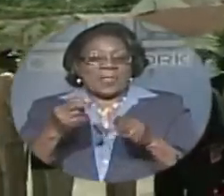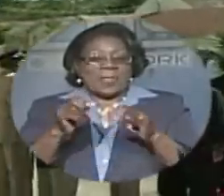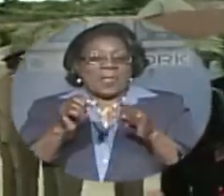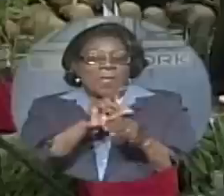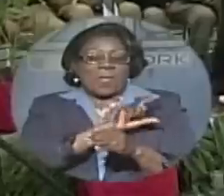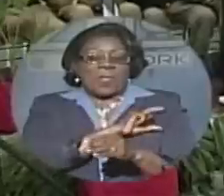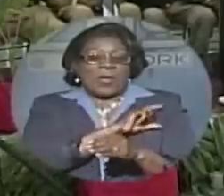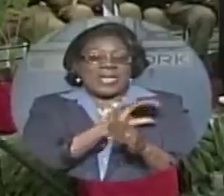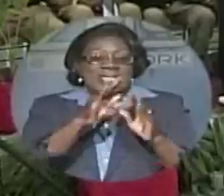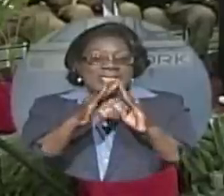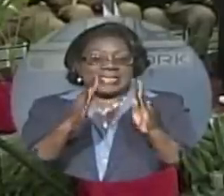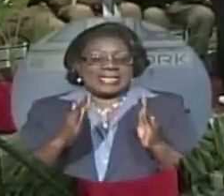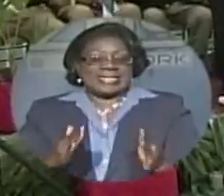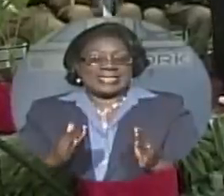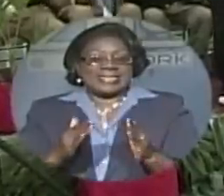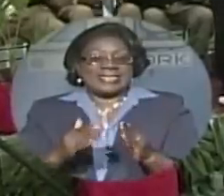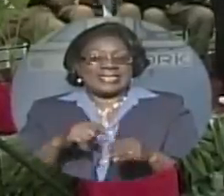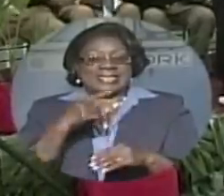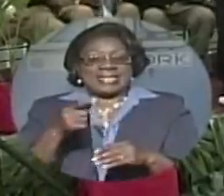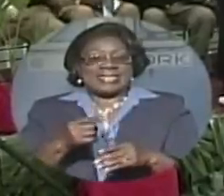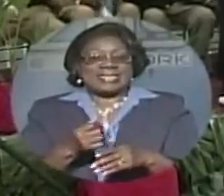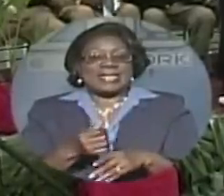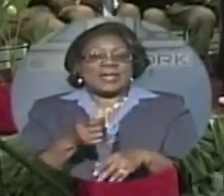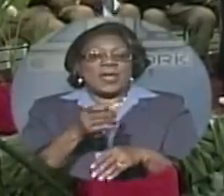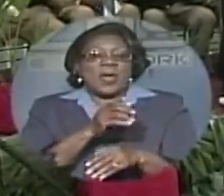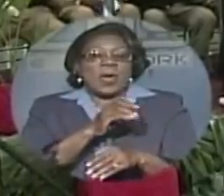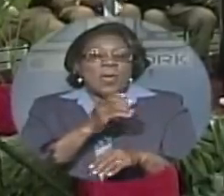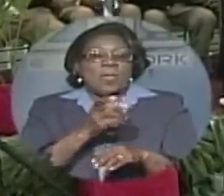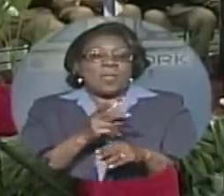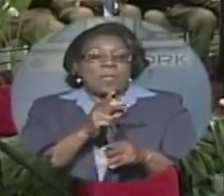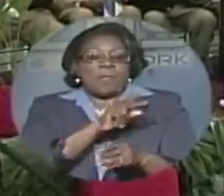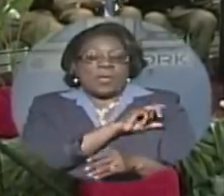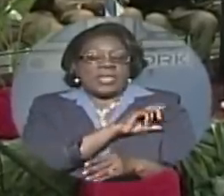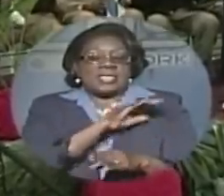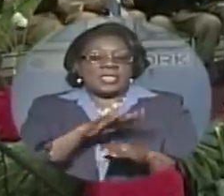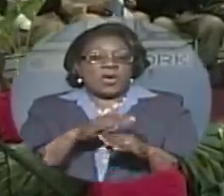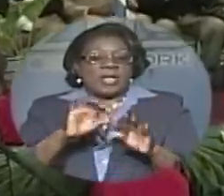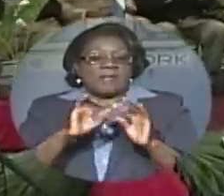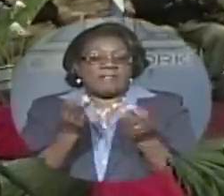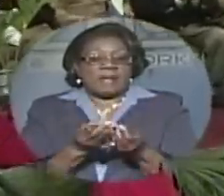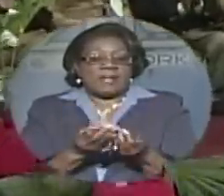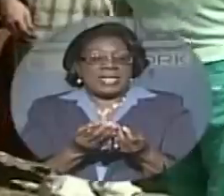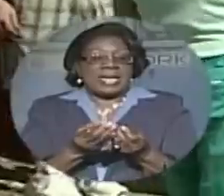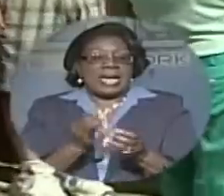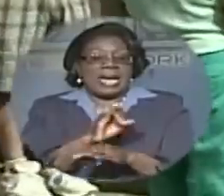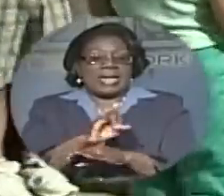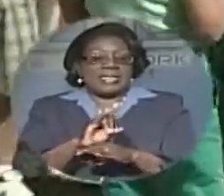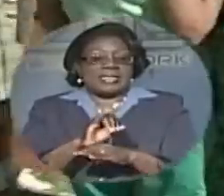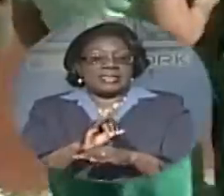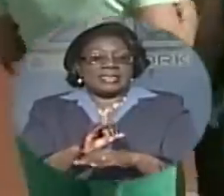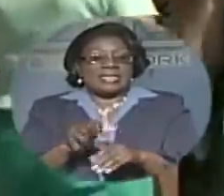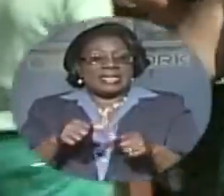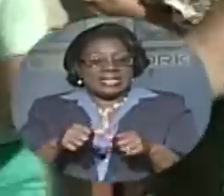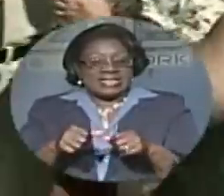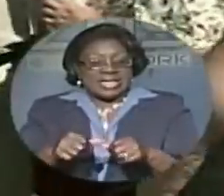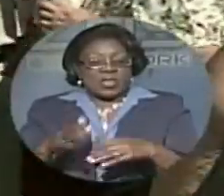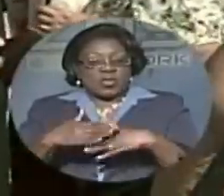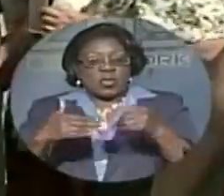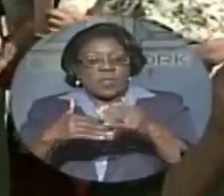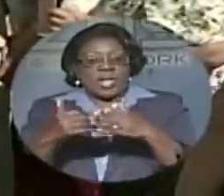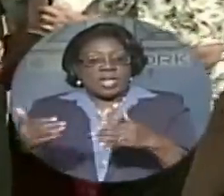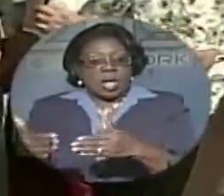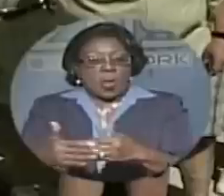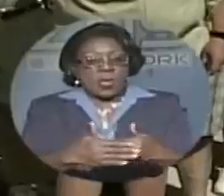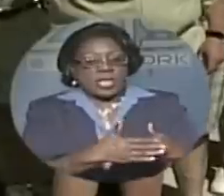Turnquest says policing on family islands, which are still relatively peaceful, goes beyond law enforcement but community building. In fact, during the ceremony,